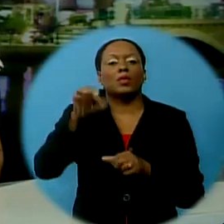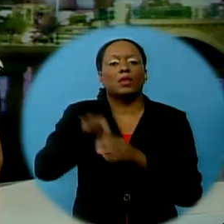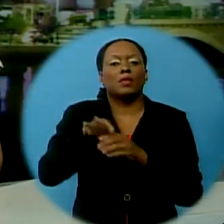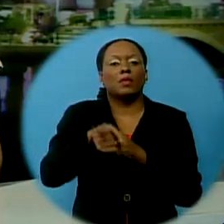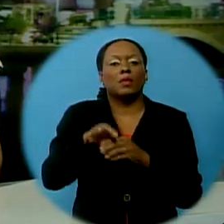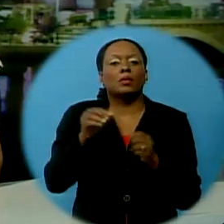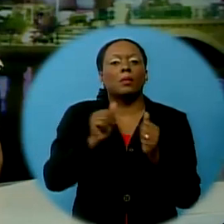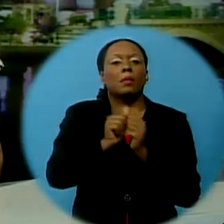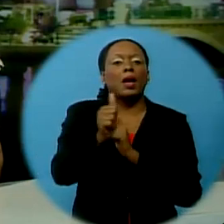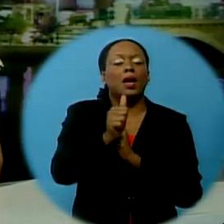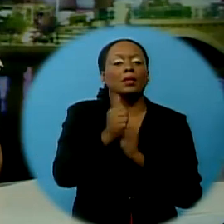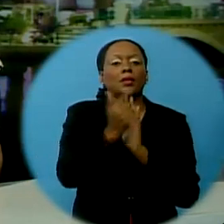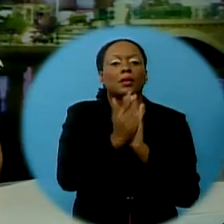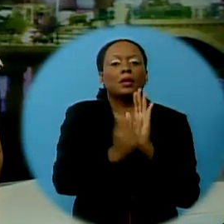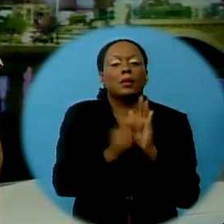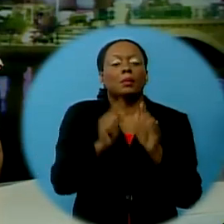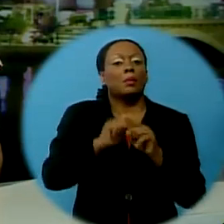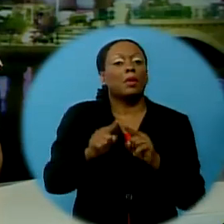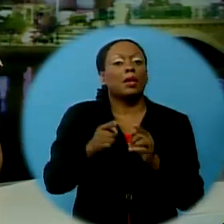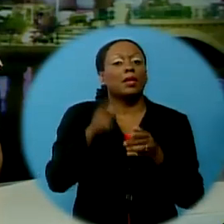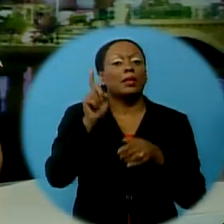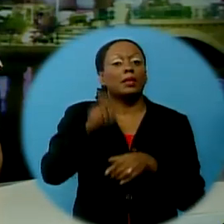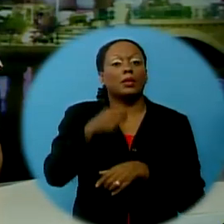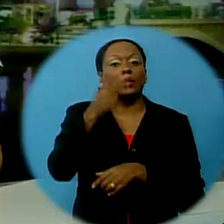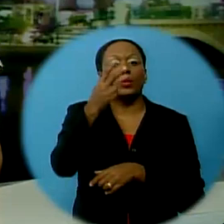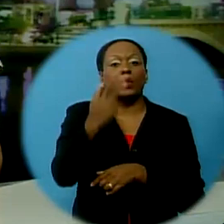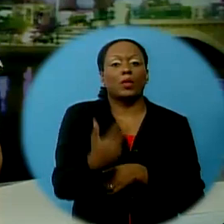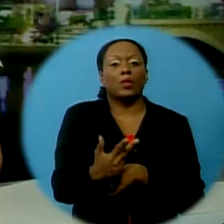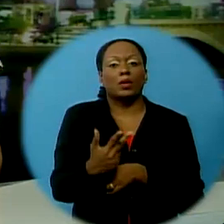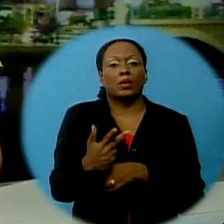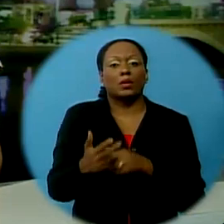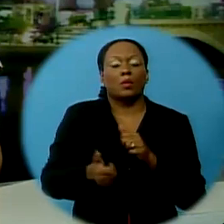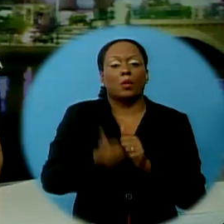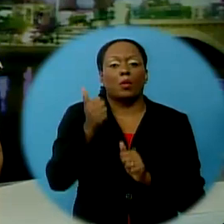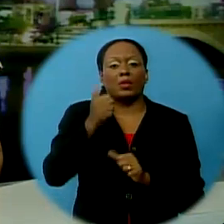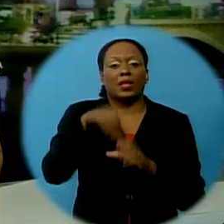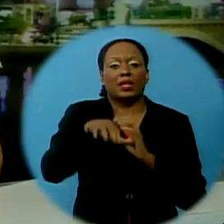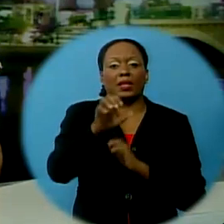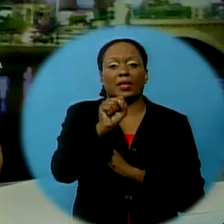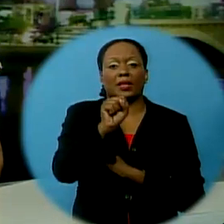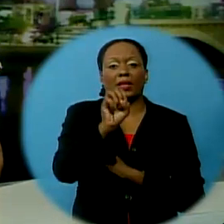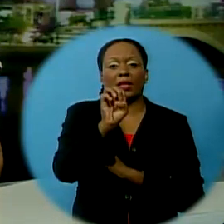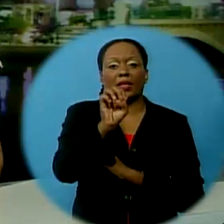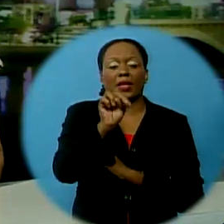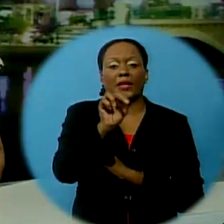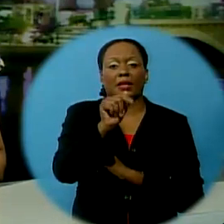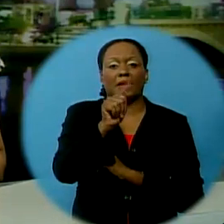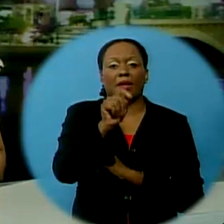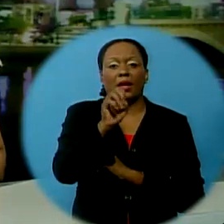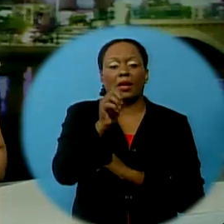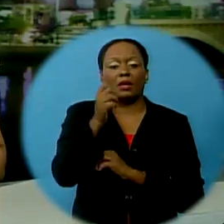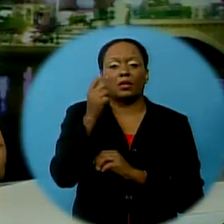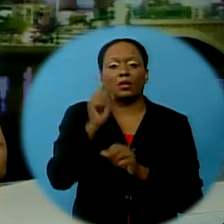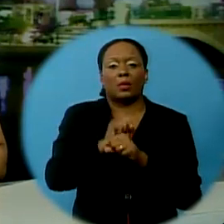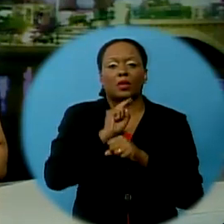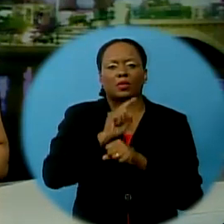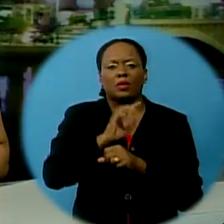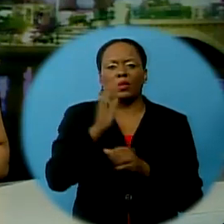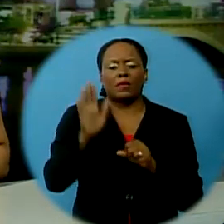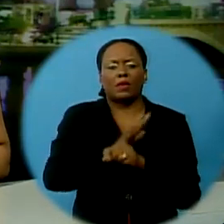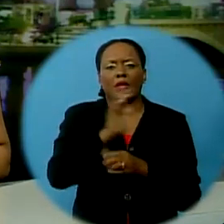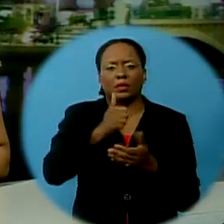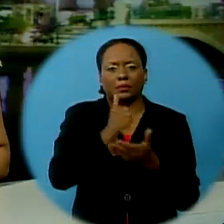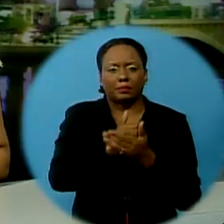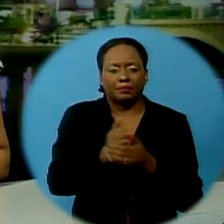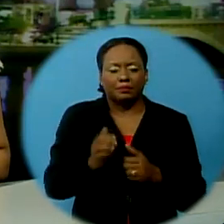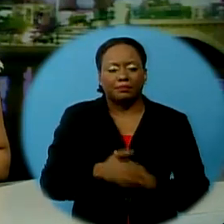to pass the pieces of legislation, but it requires a two-thirds majority in the Senate in order to ensure its passage. While